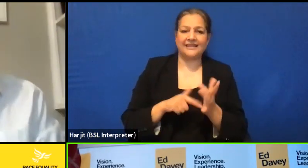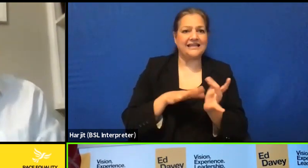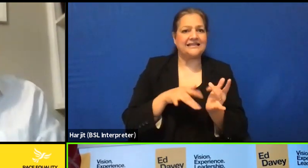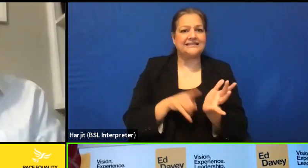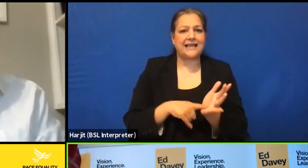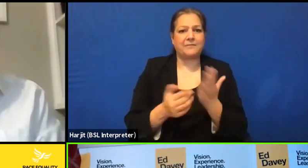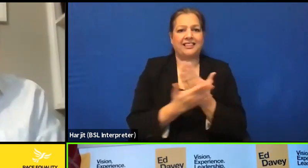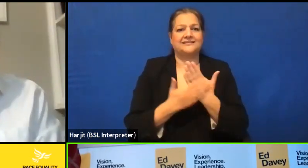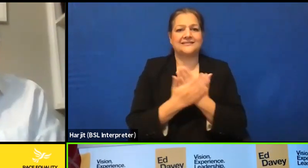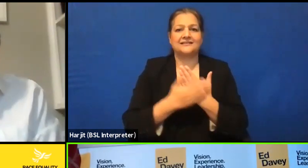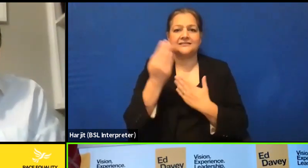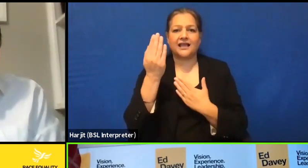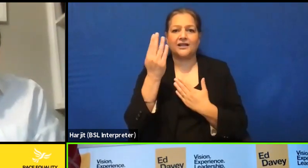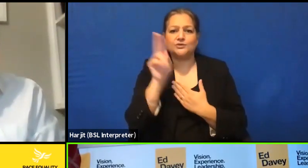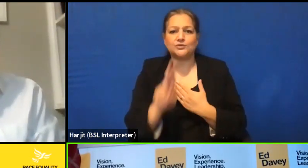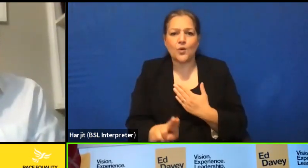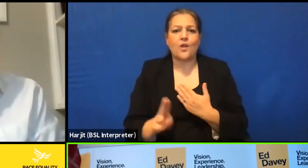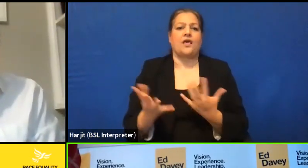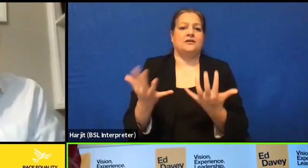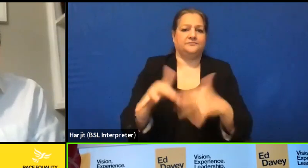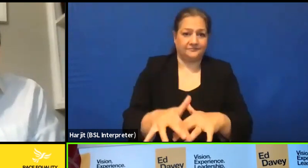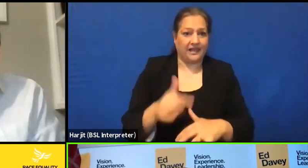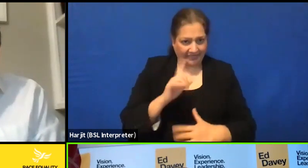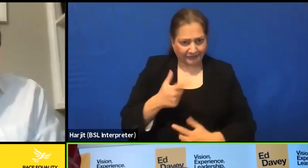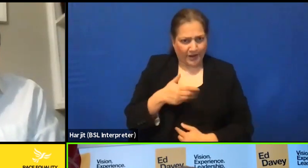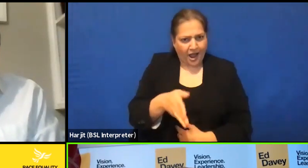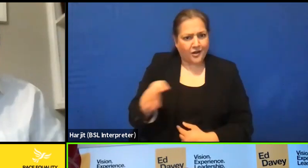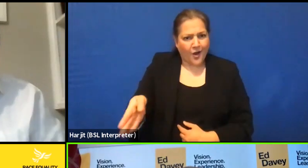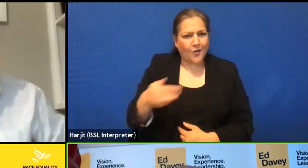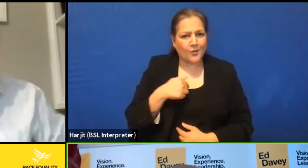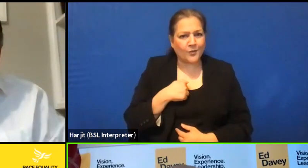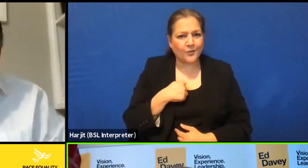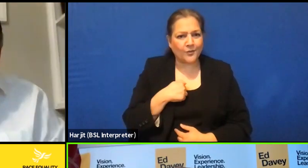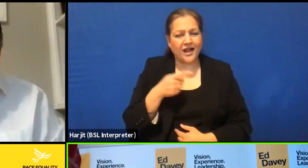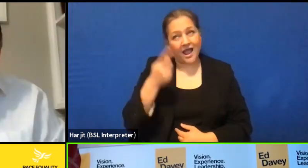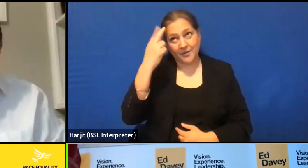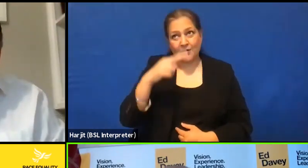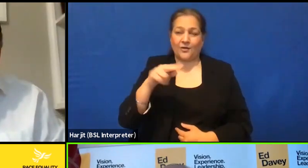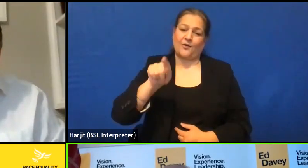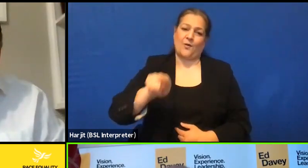Saturday Tamil School. So that's where I go, right? And I'm known as their Tamil MP.